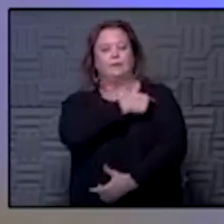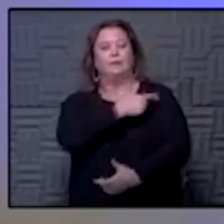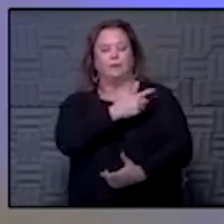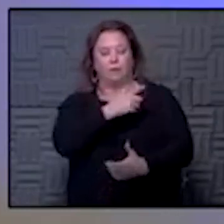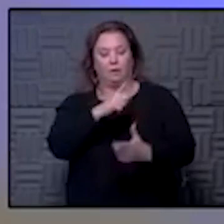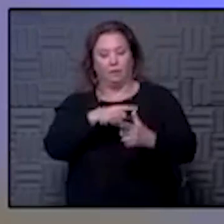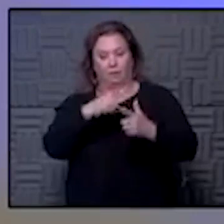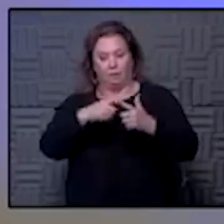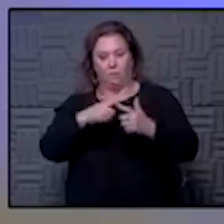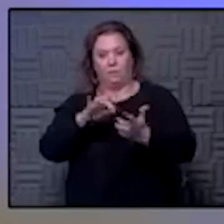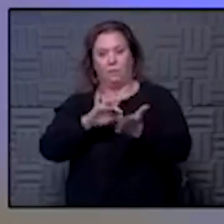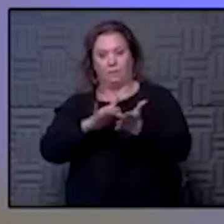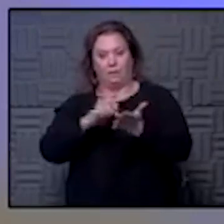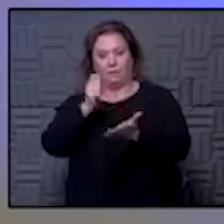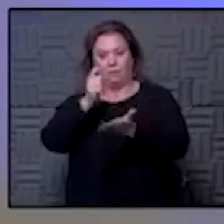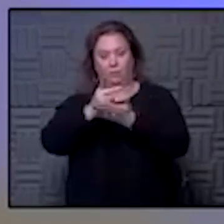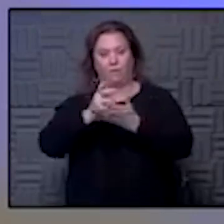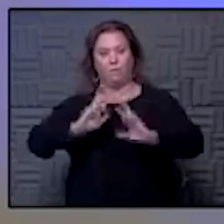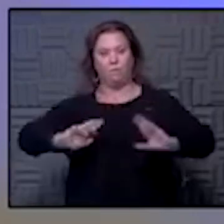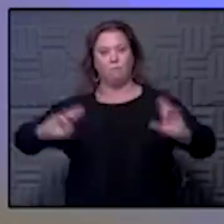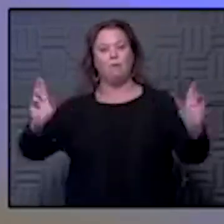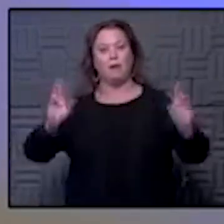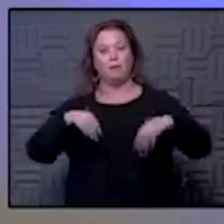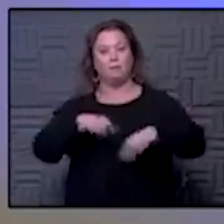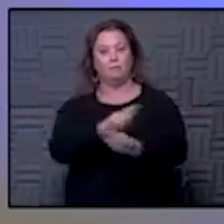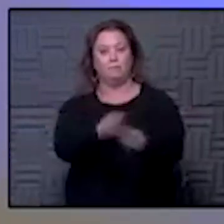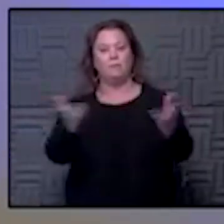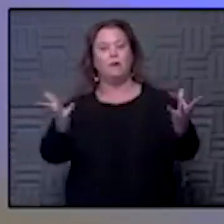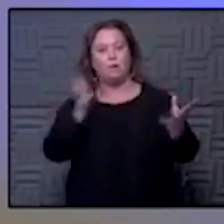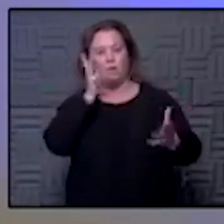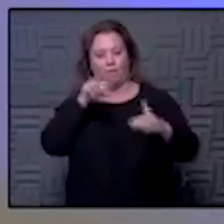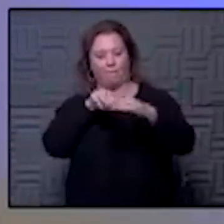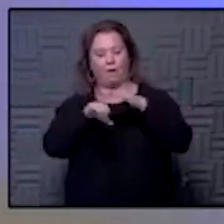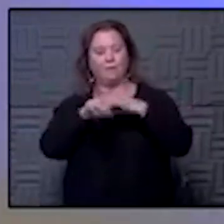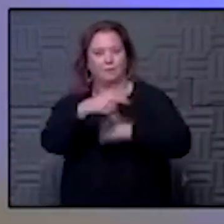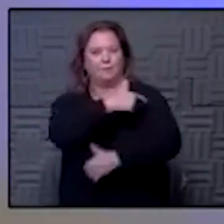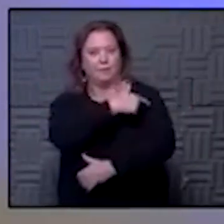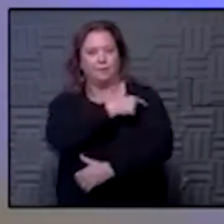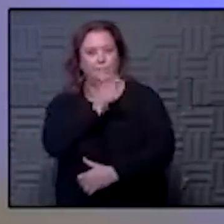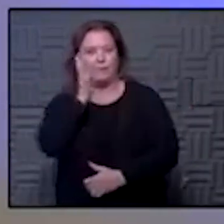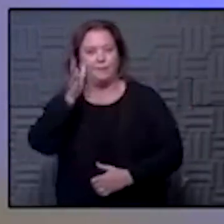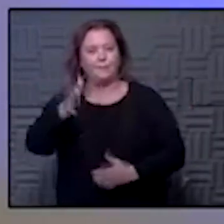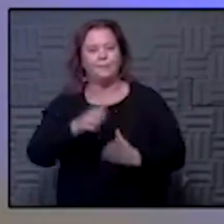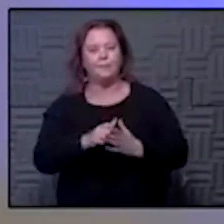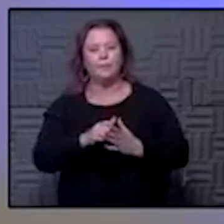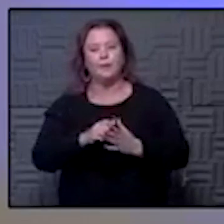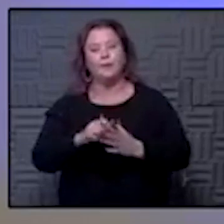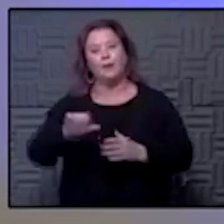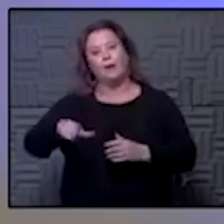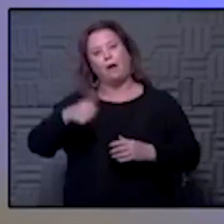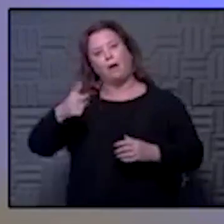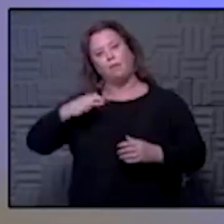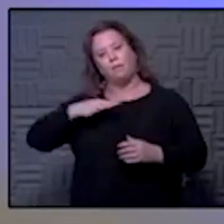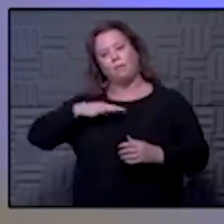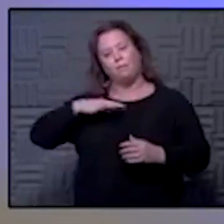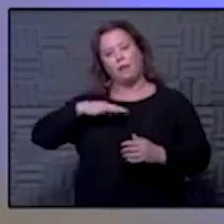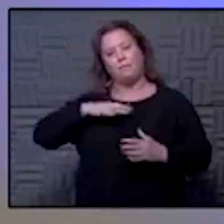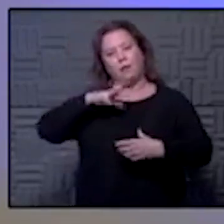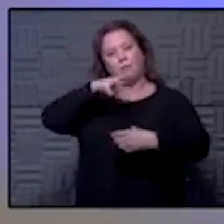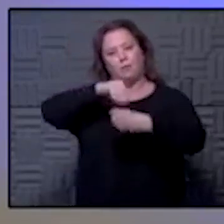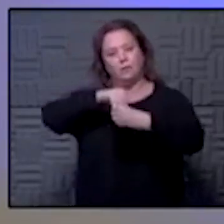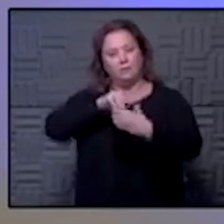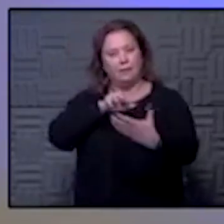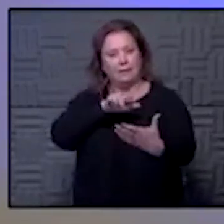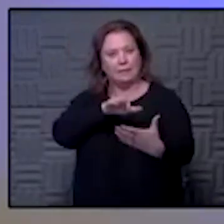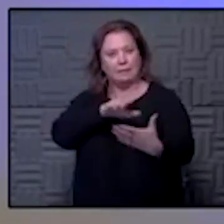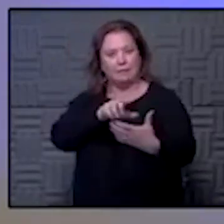once this medication is approved. So this is, one other benefit from being in a trial like this is that